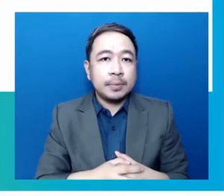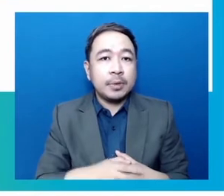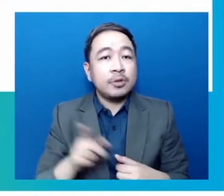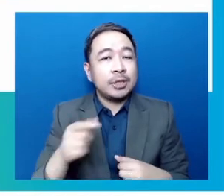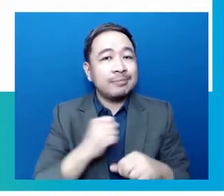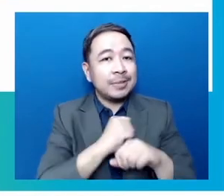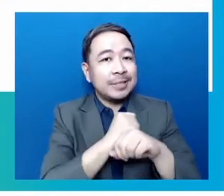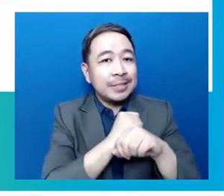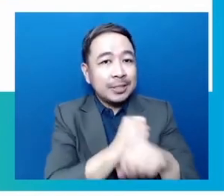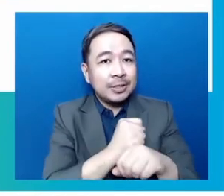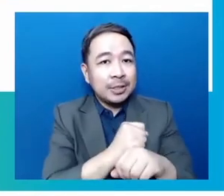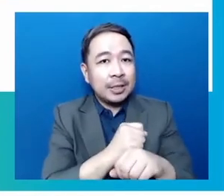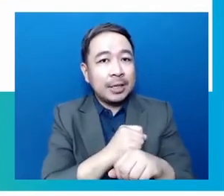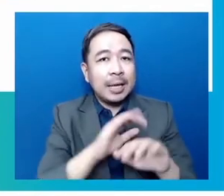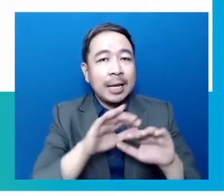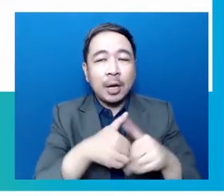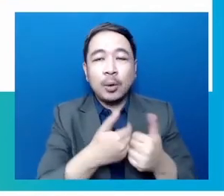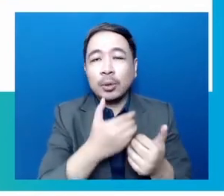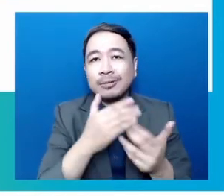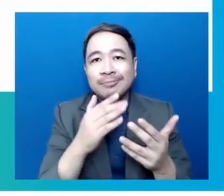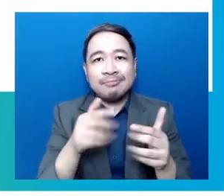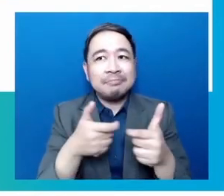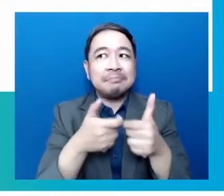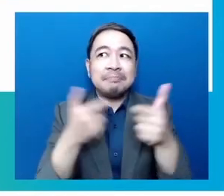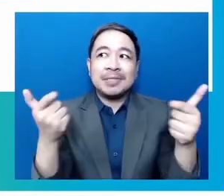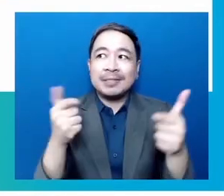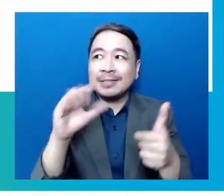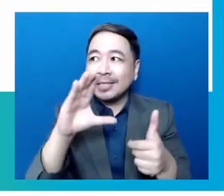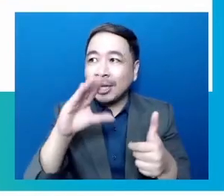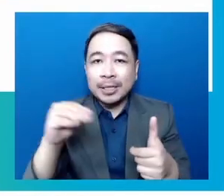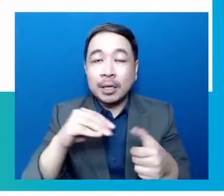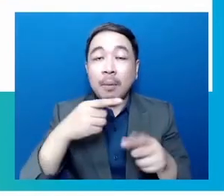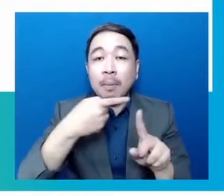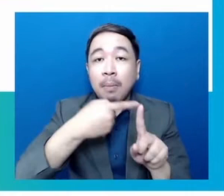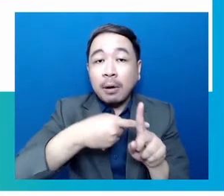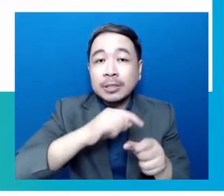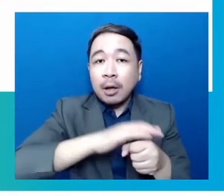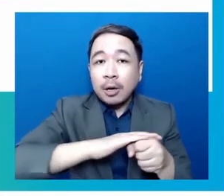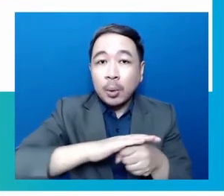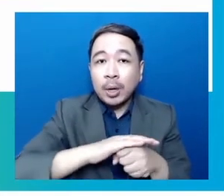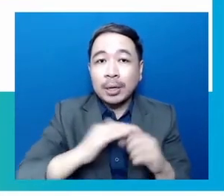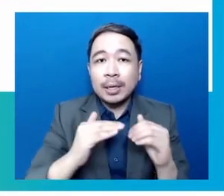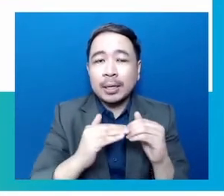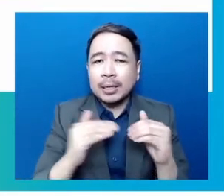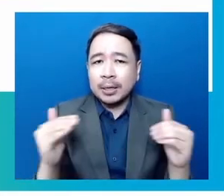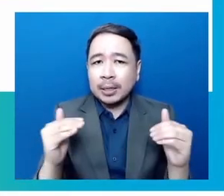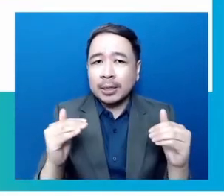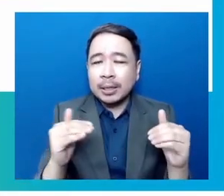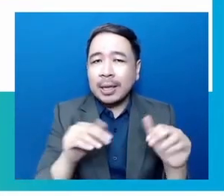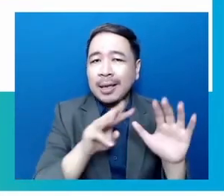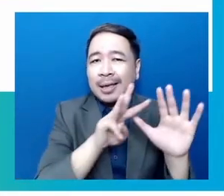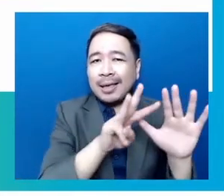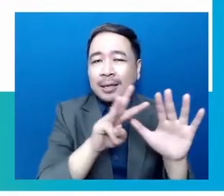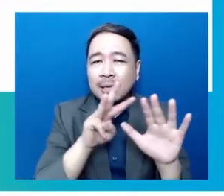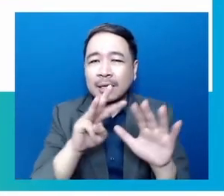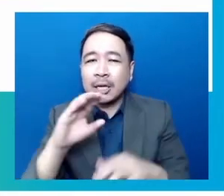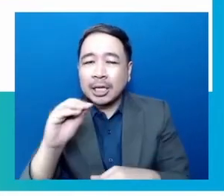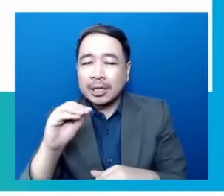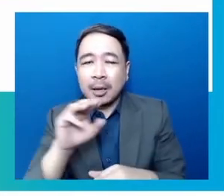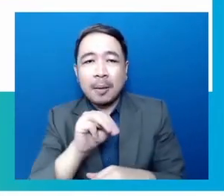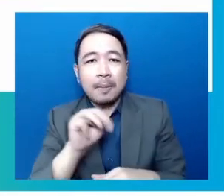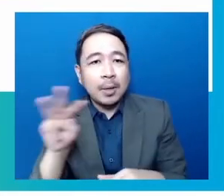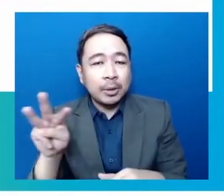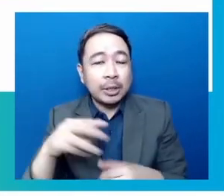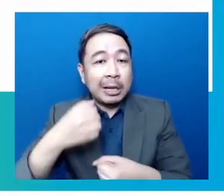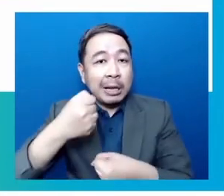Chinese CCEC company beaten up the local laborers at Rupsha 880 megawatt power plant when the laborers joined